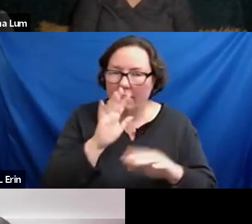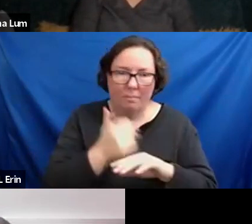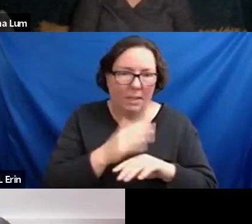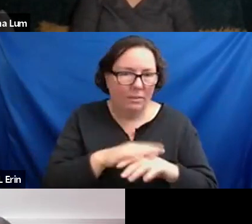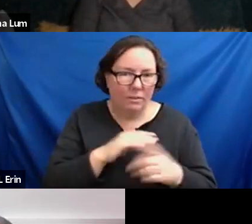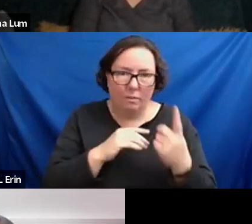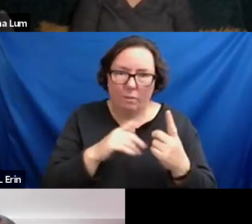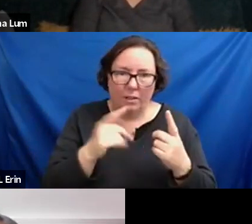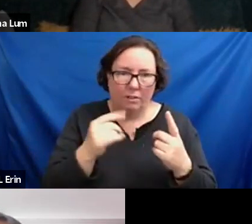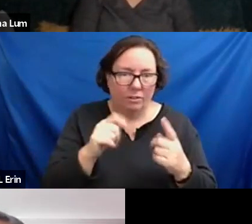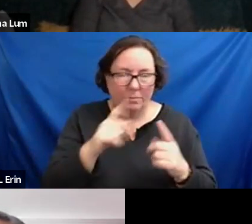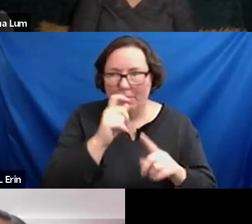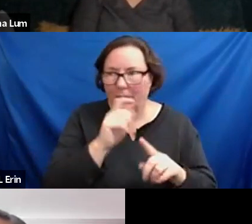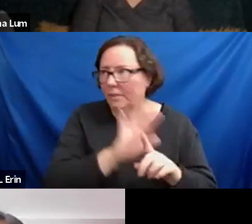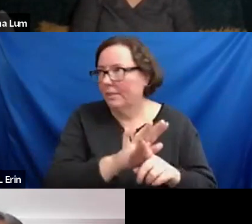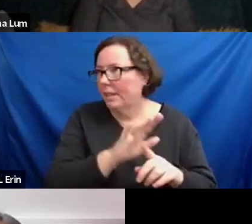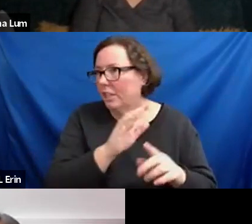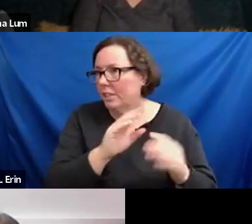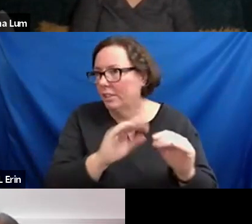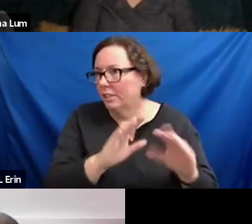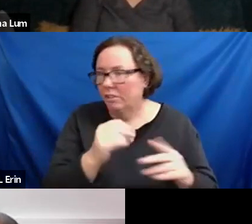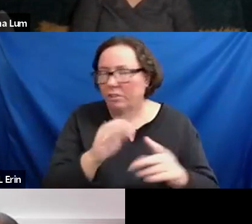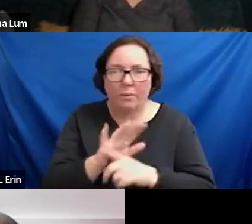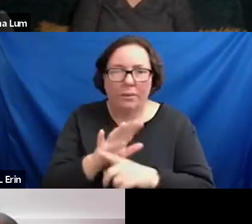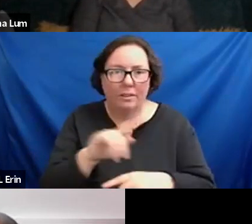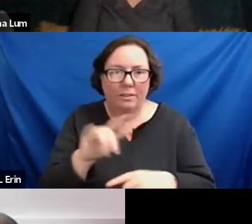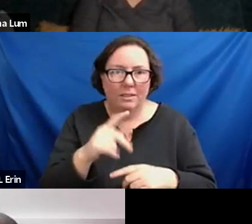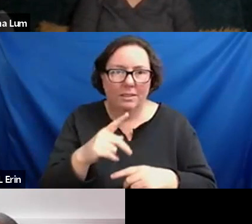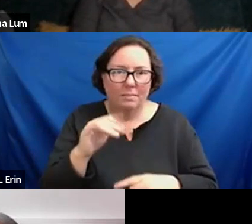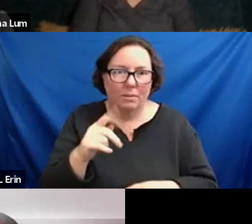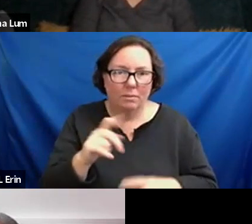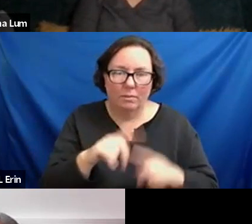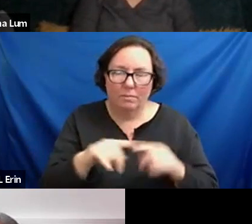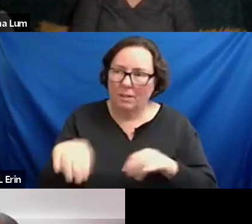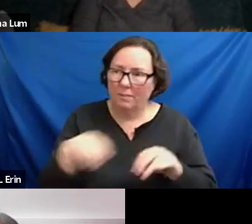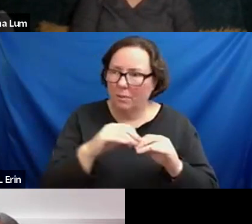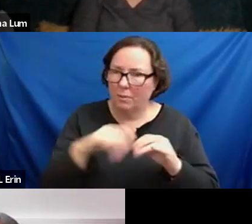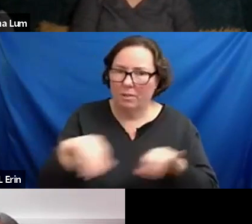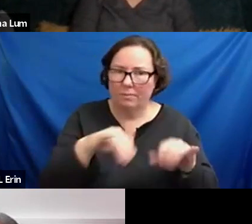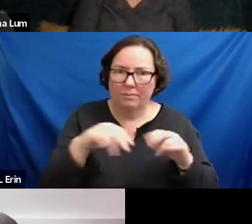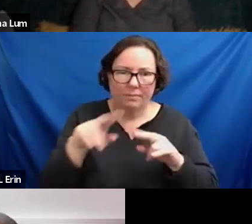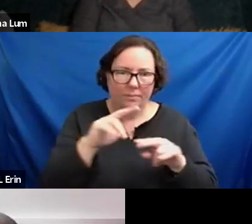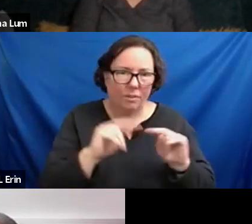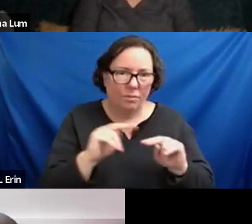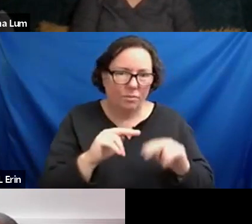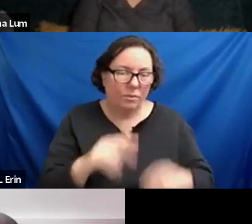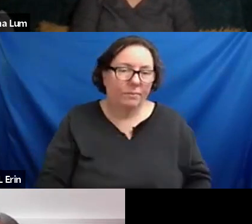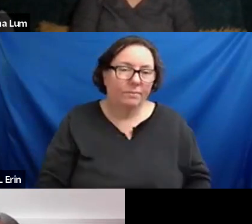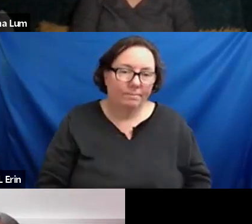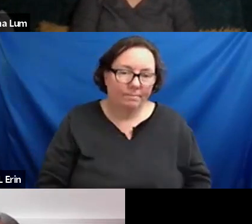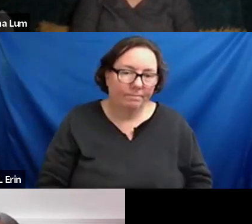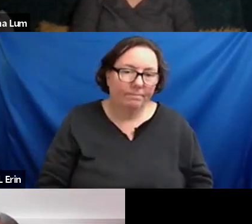their teacher, not because their zip code. Just I mean, I just want you guys to hear this story. So